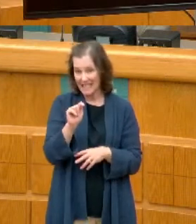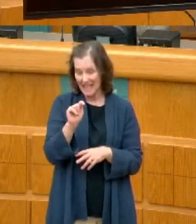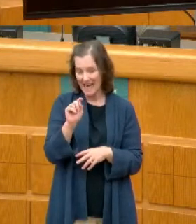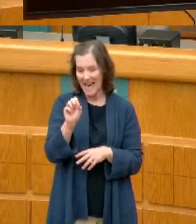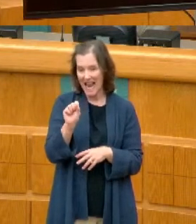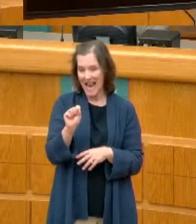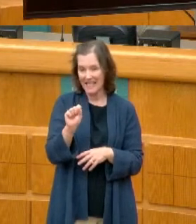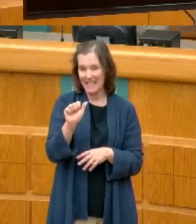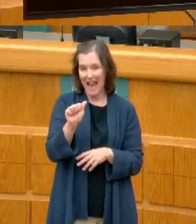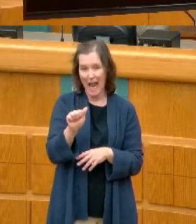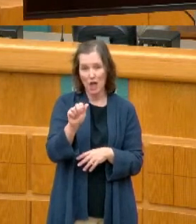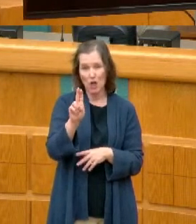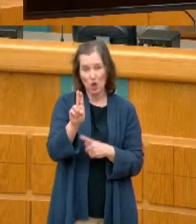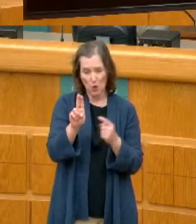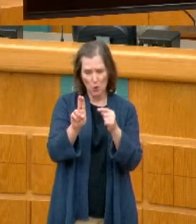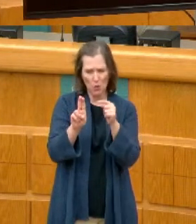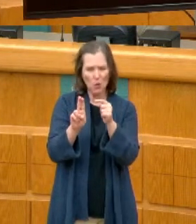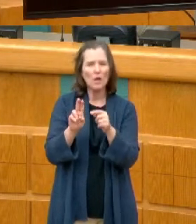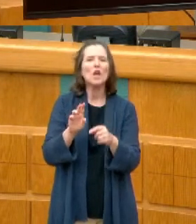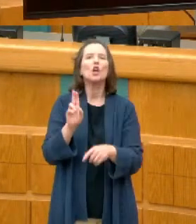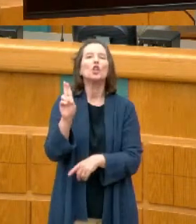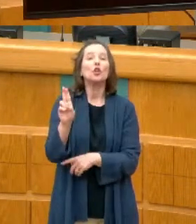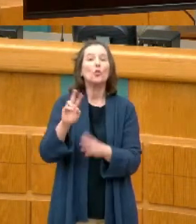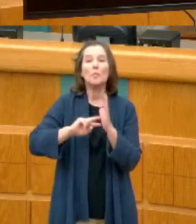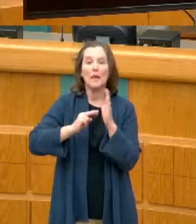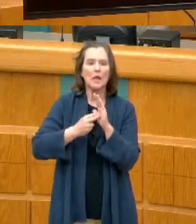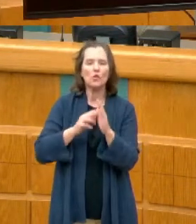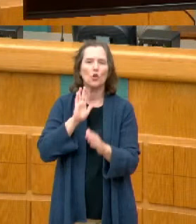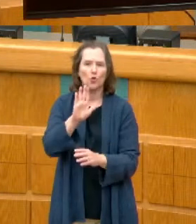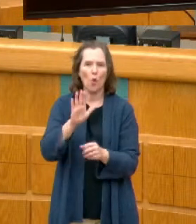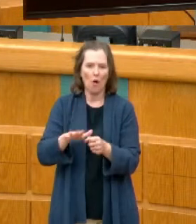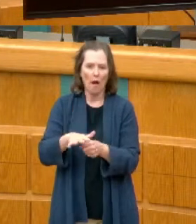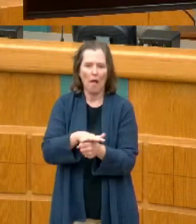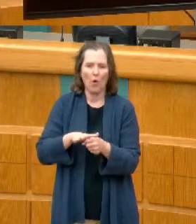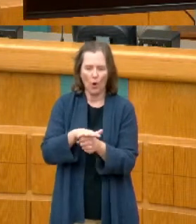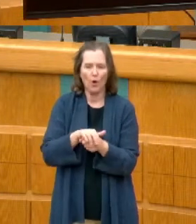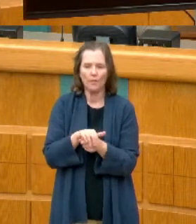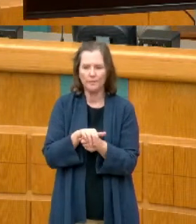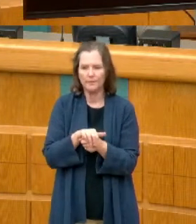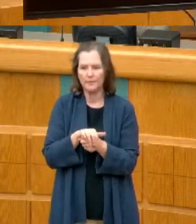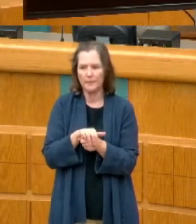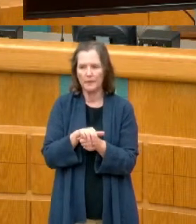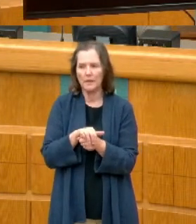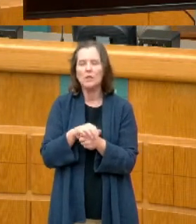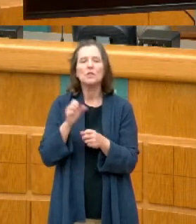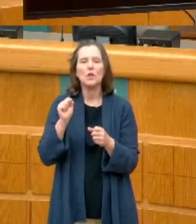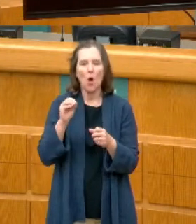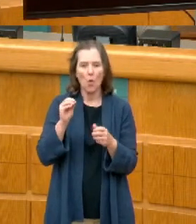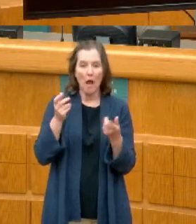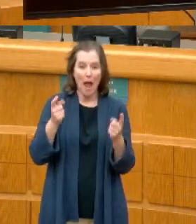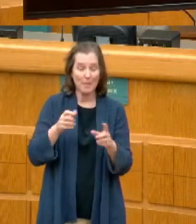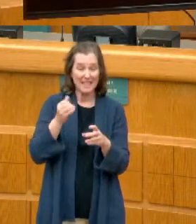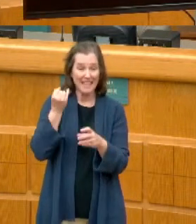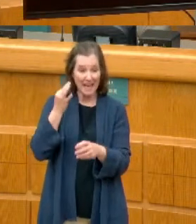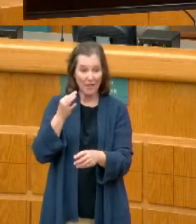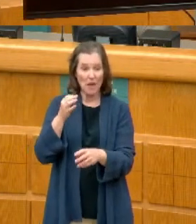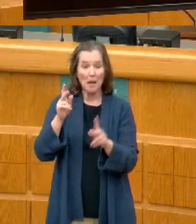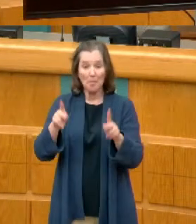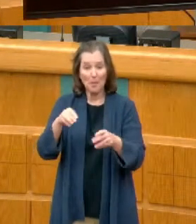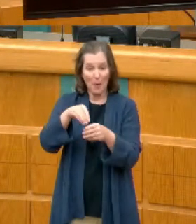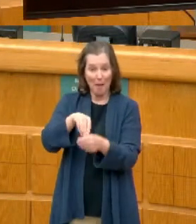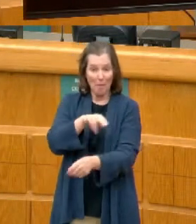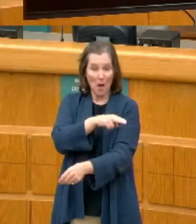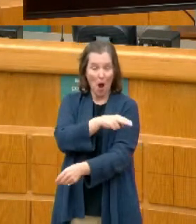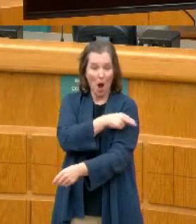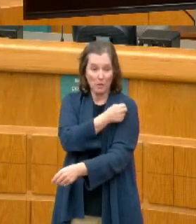is our region, all right? And if it's 15% for 7 days consecutive, the